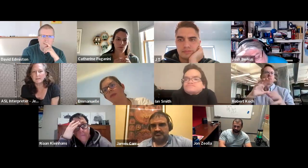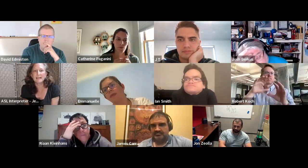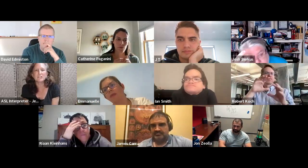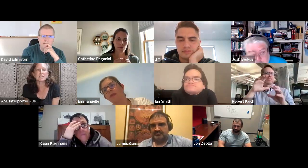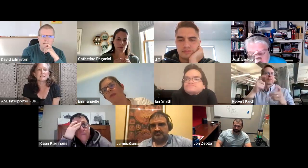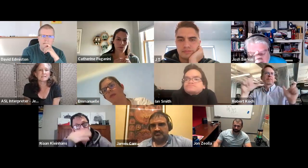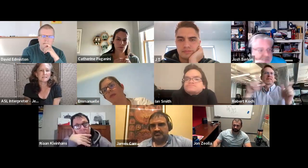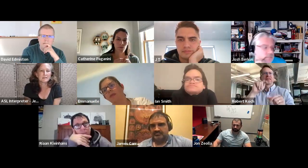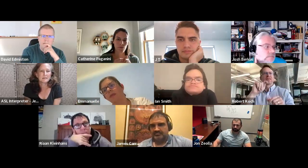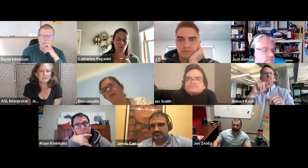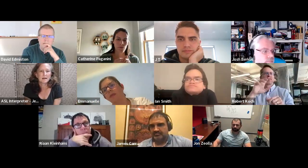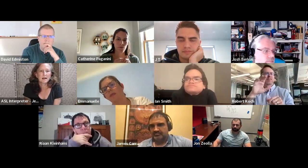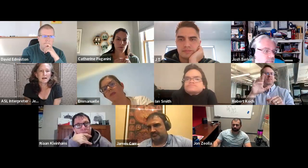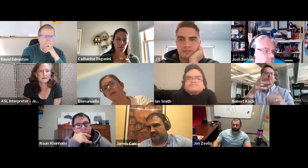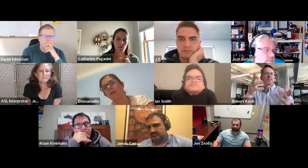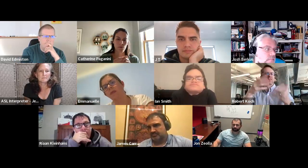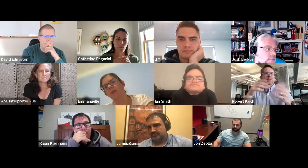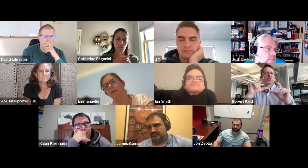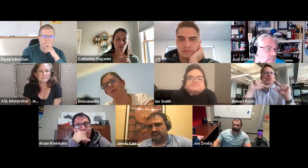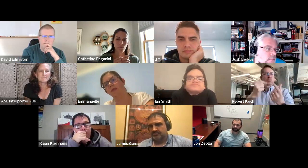underserved populations.